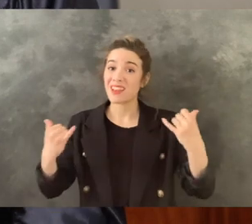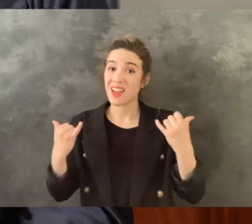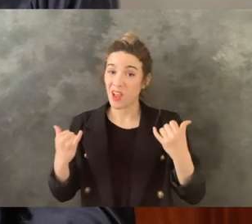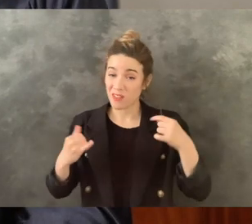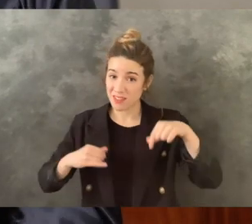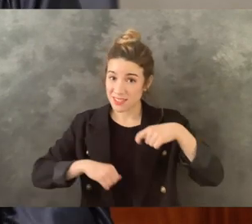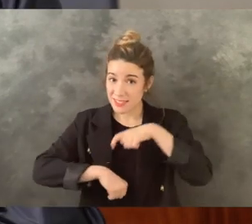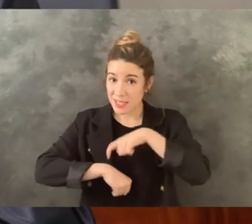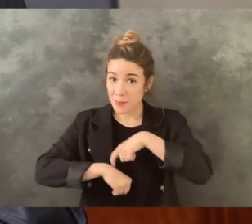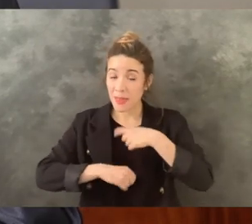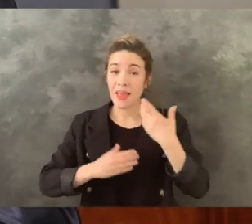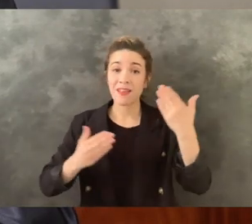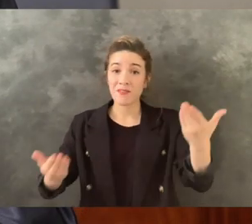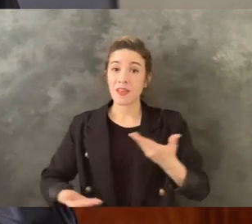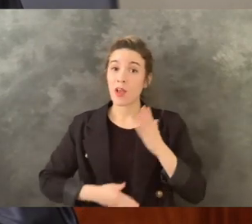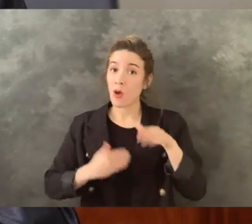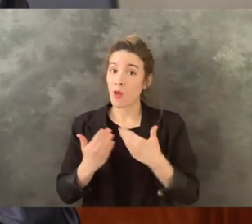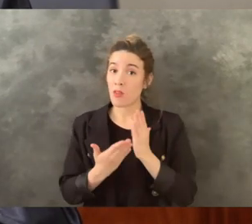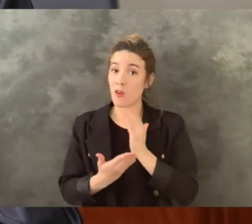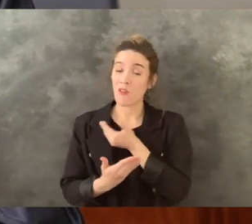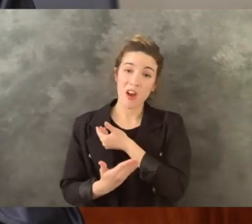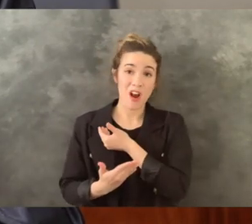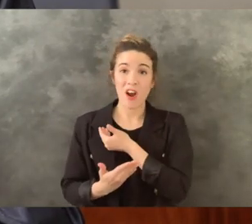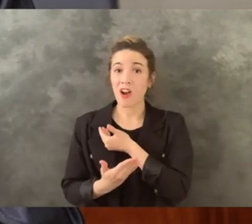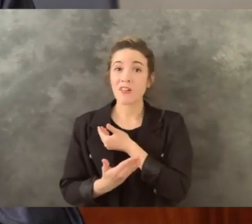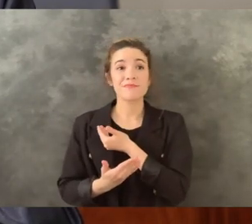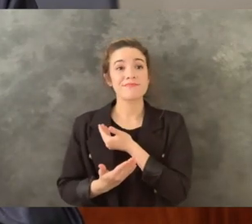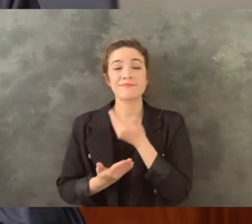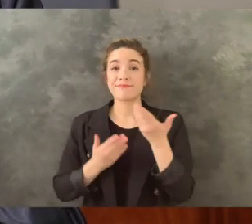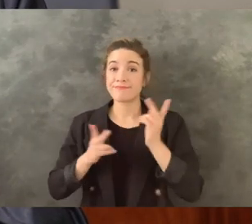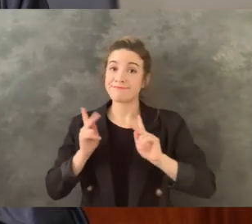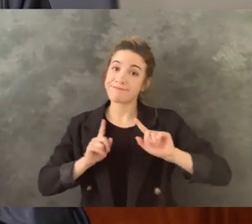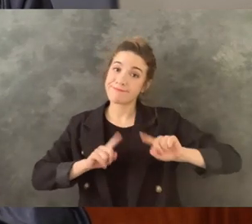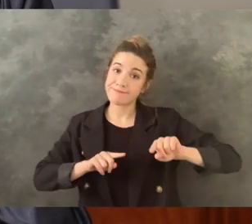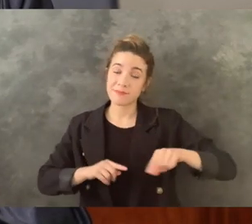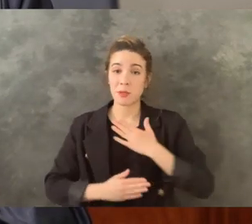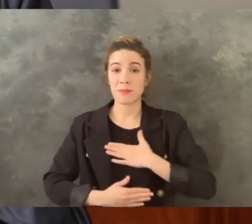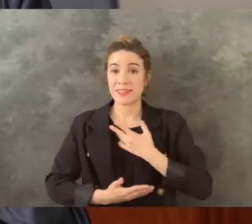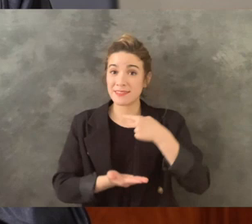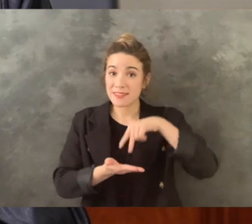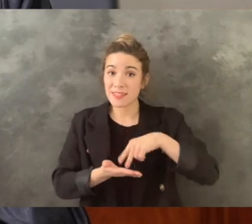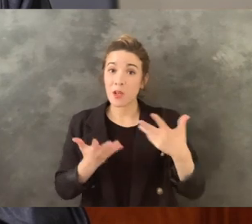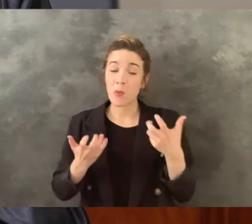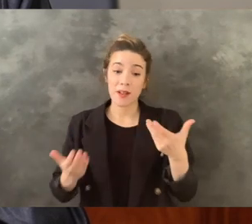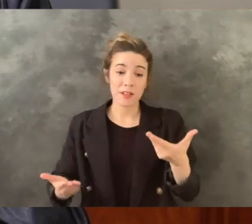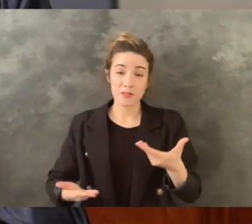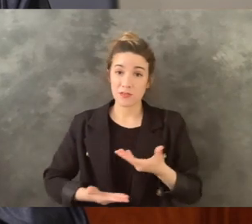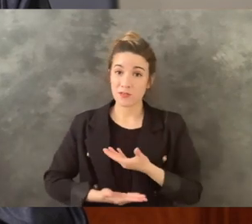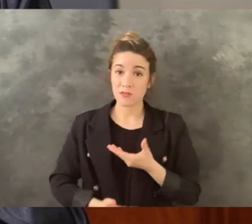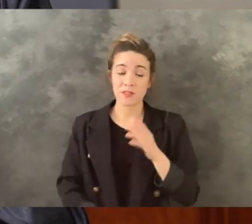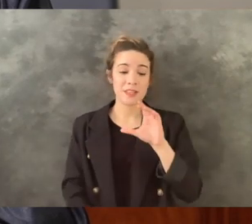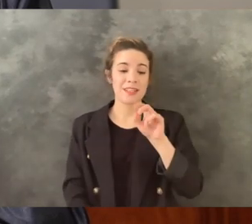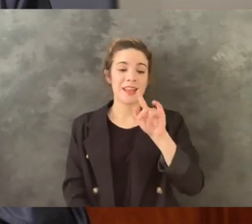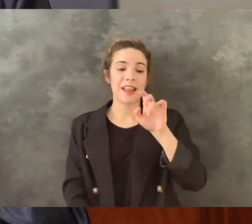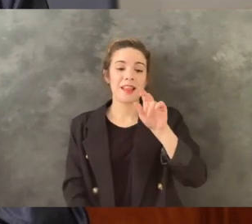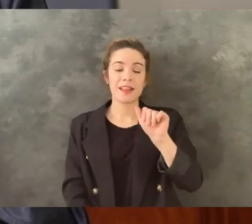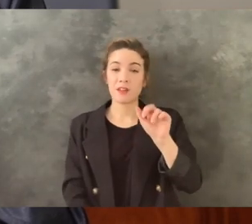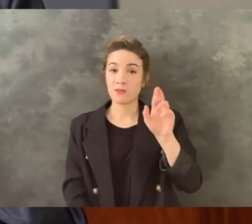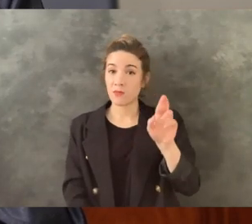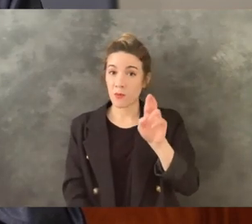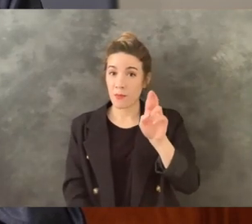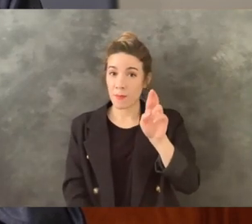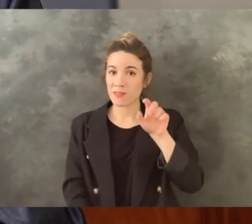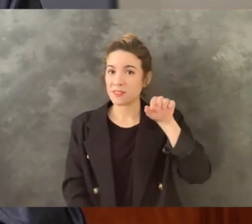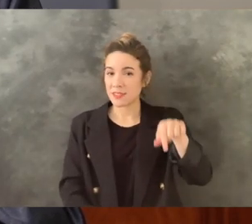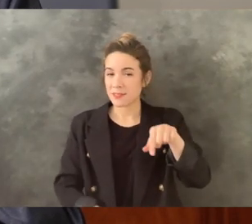At this time, I invite all of our attendees to please stand. I'd like to introduce Catalina Romero, the president